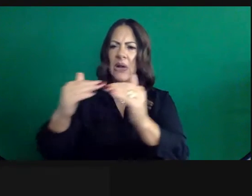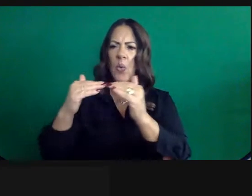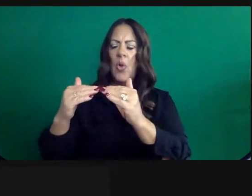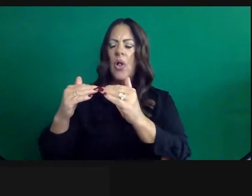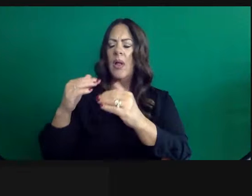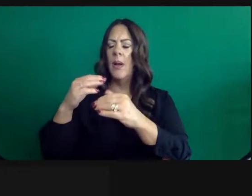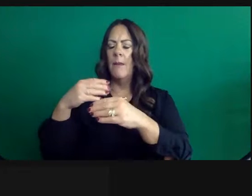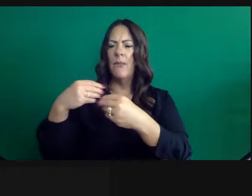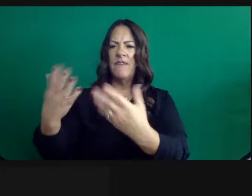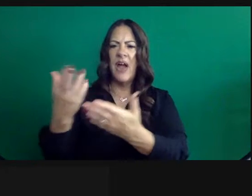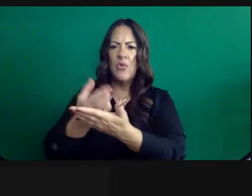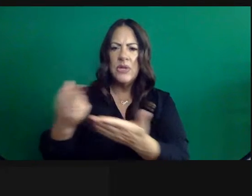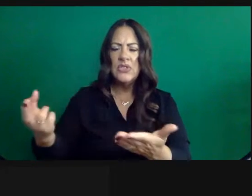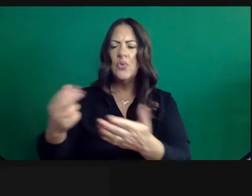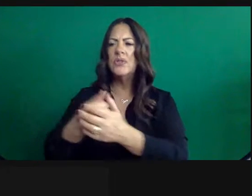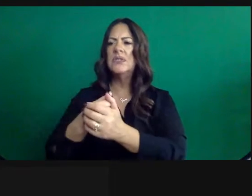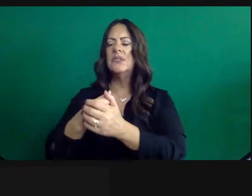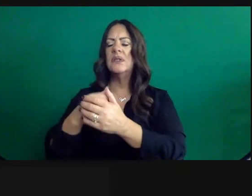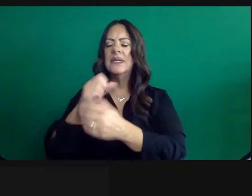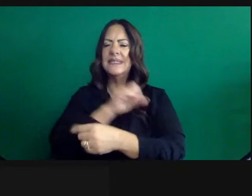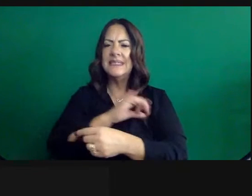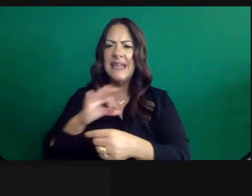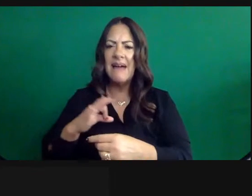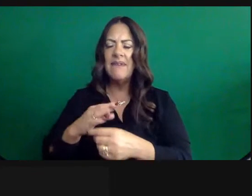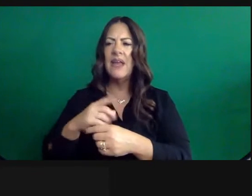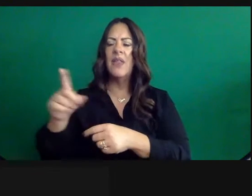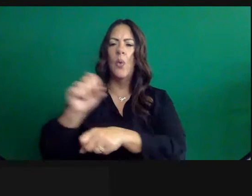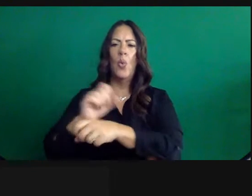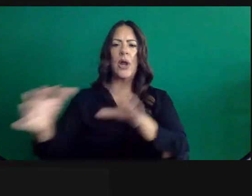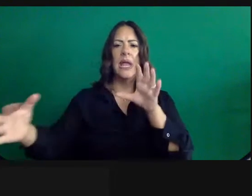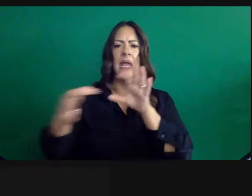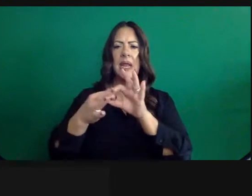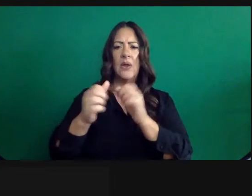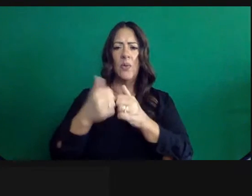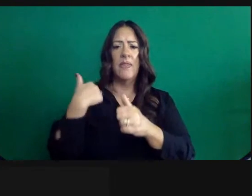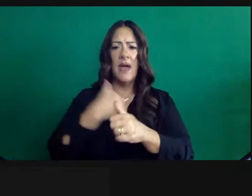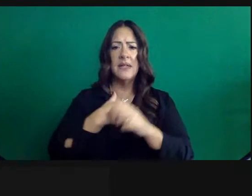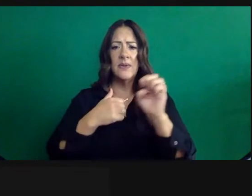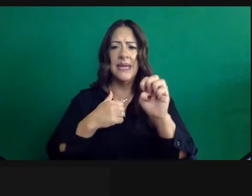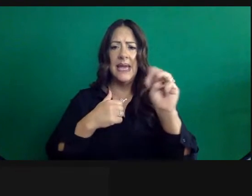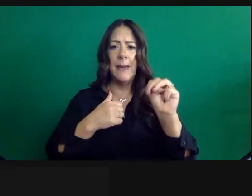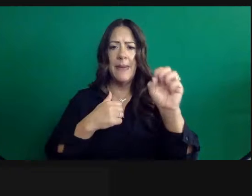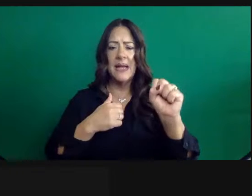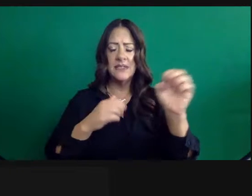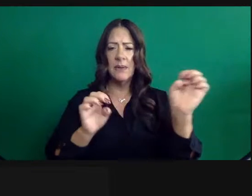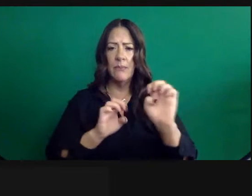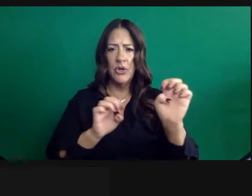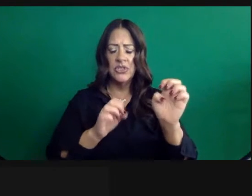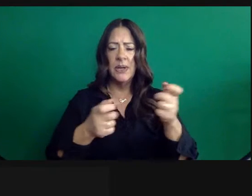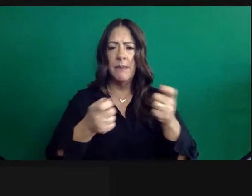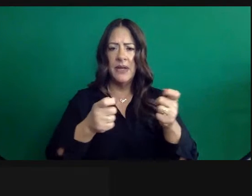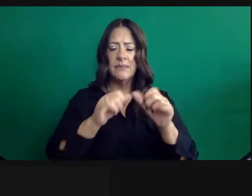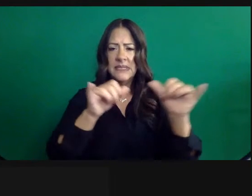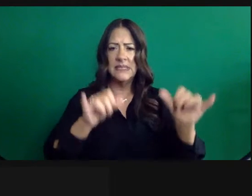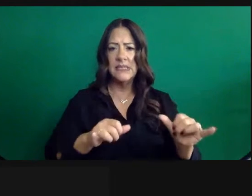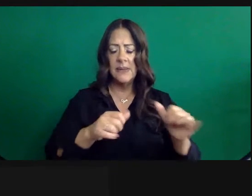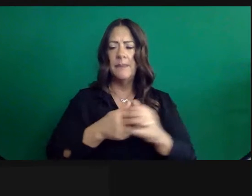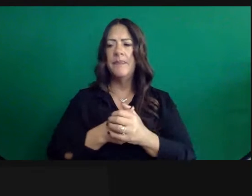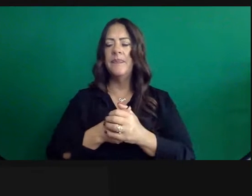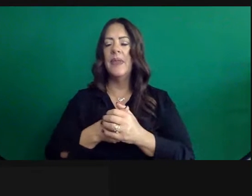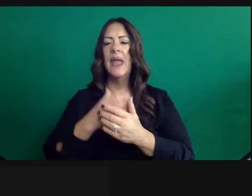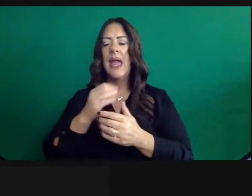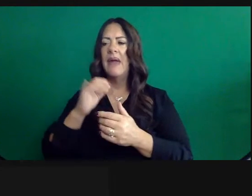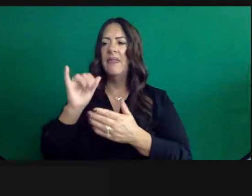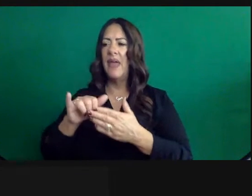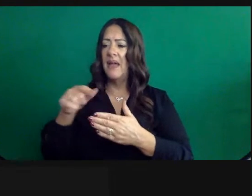with our EMS agency here to ensure that patients are initially brought to facilities that